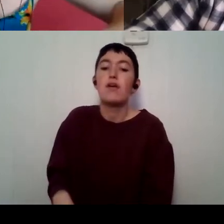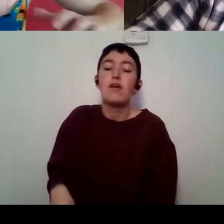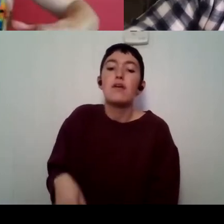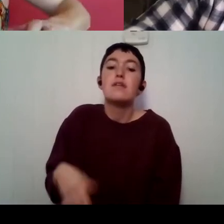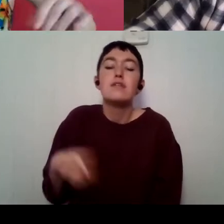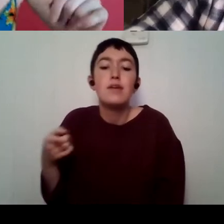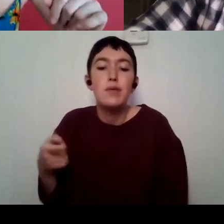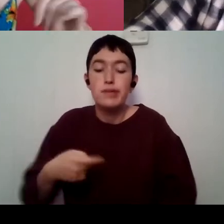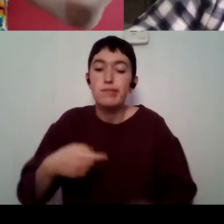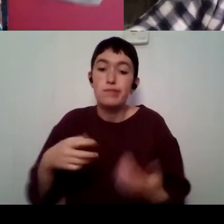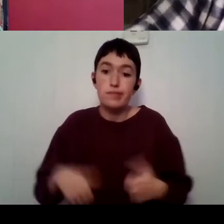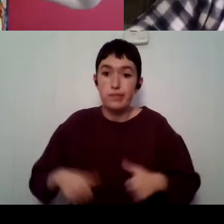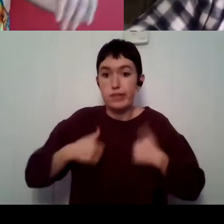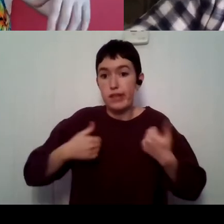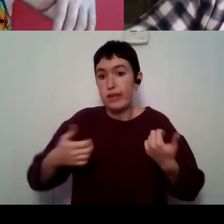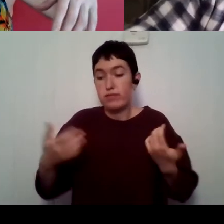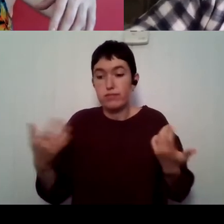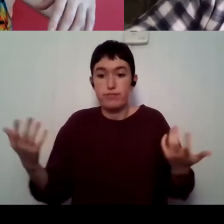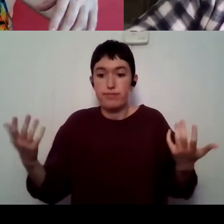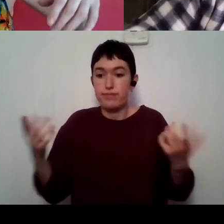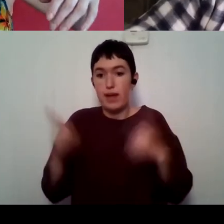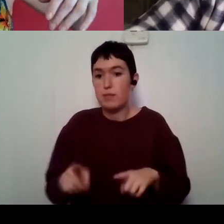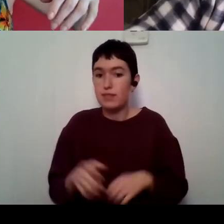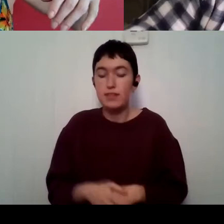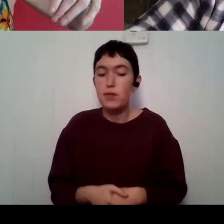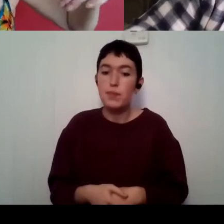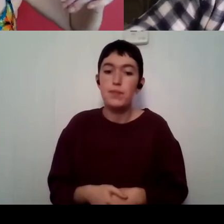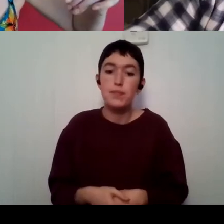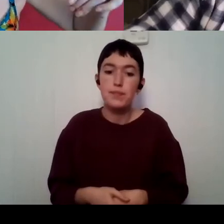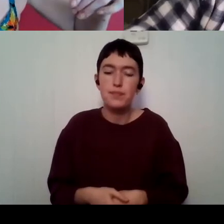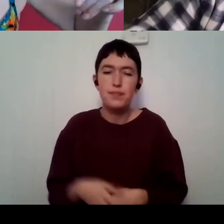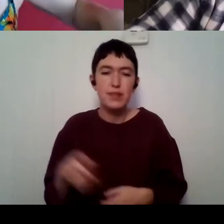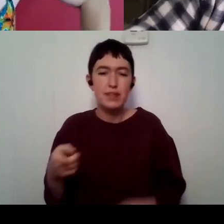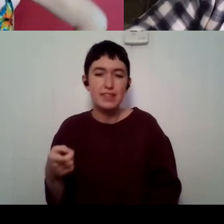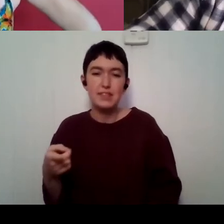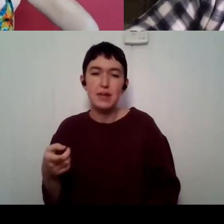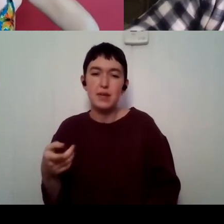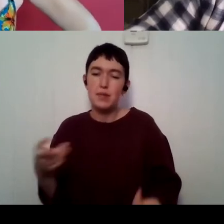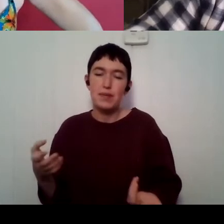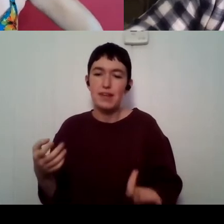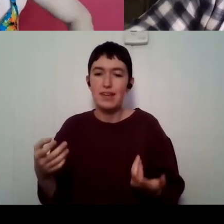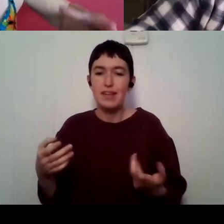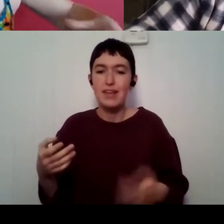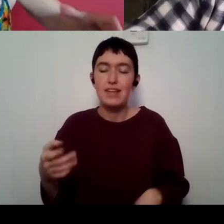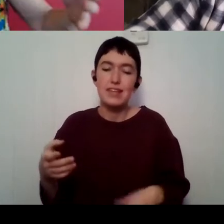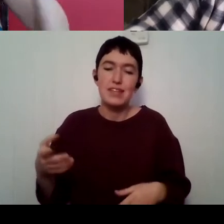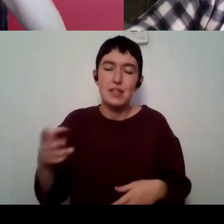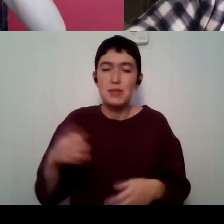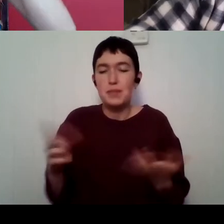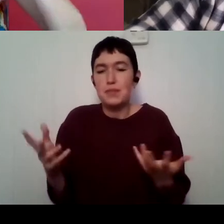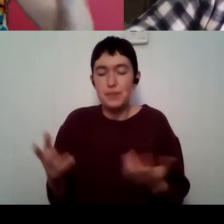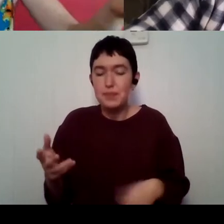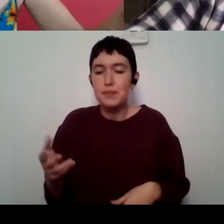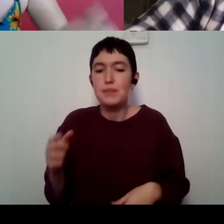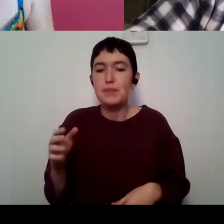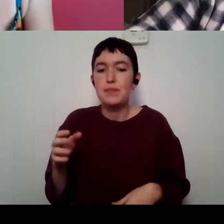of dodge them and go with it, or you catch them. I'm not good at the whole baseball metaphors, but